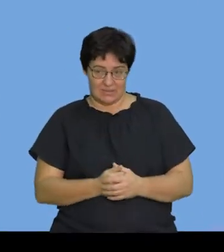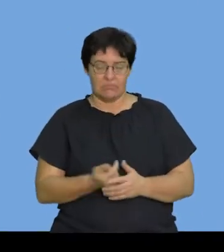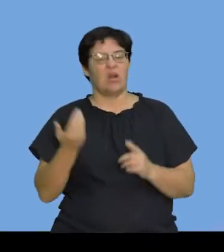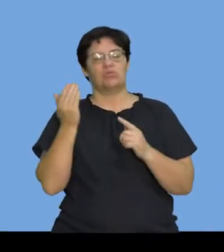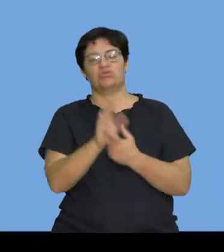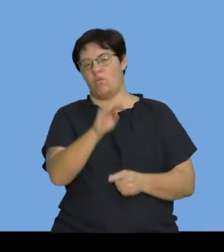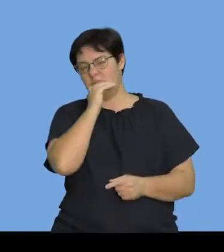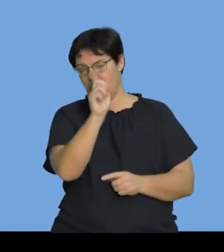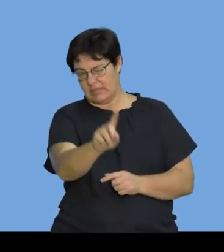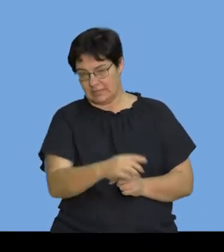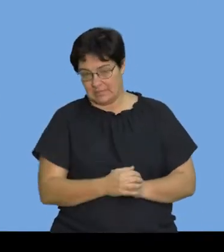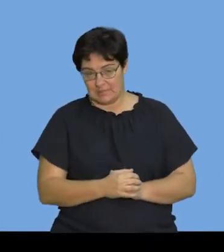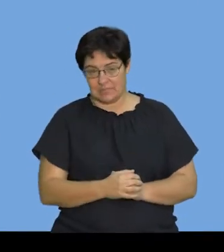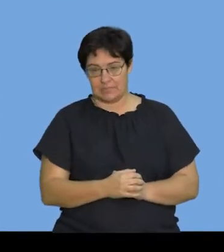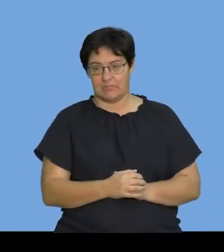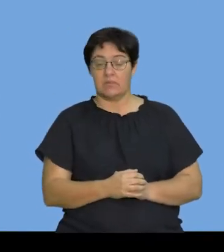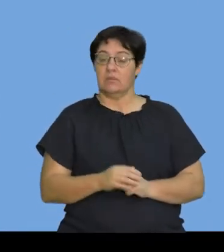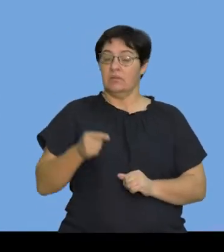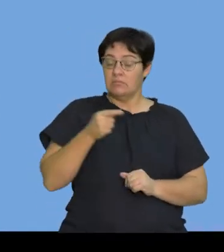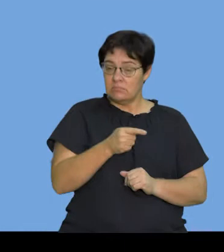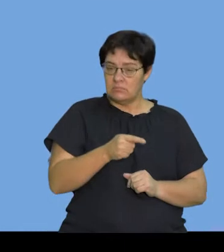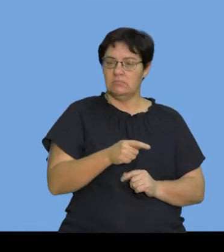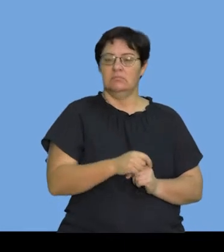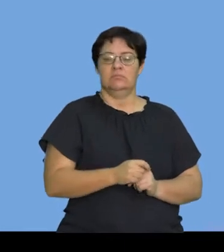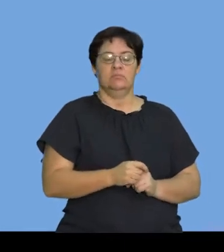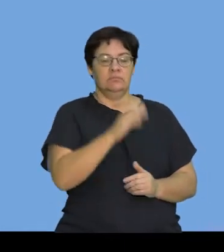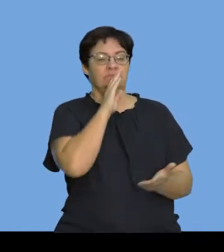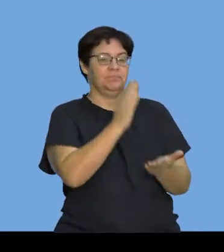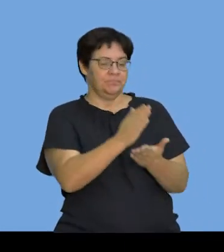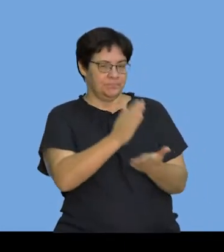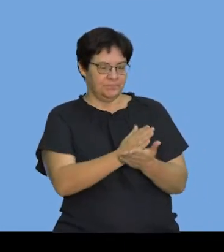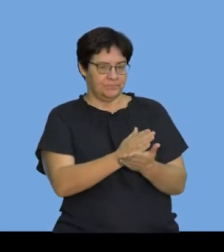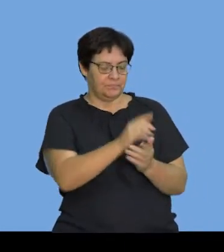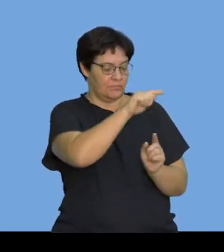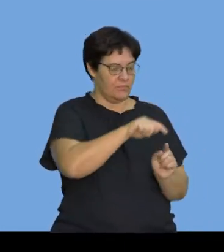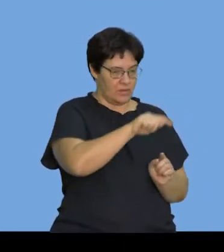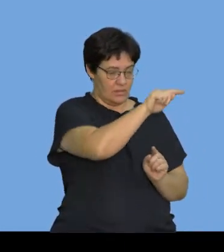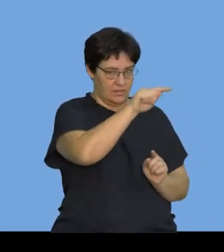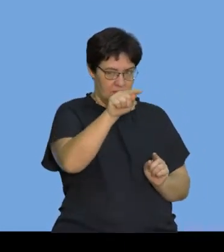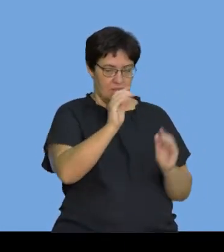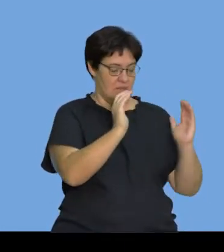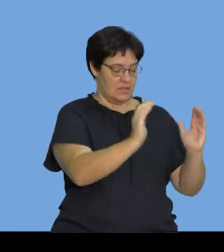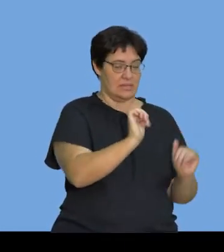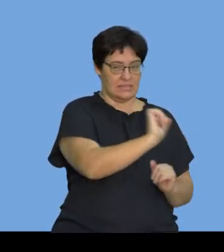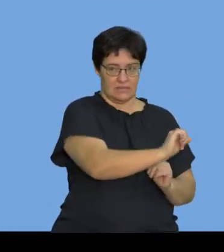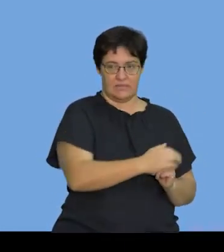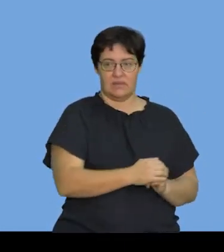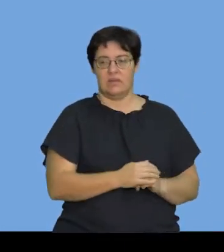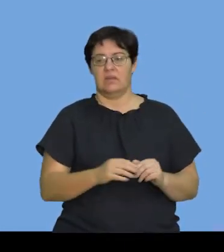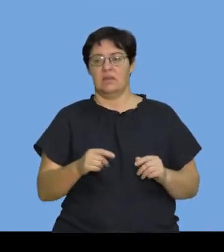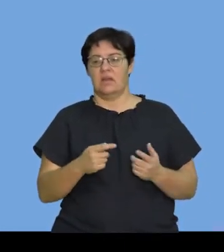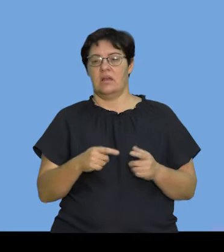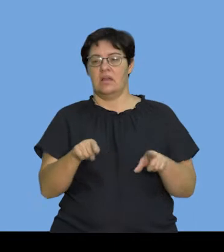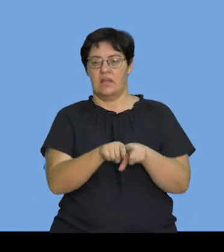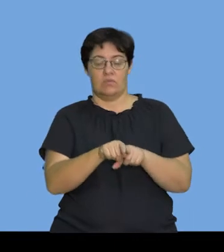mean. So this is going to be, firstly, you make sure that the z is on its own, equal to x plus